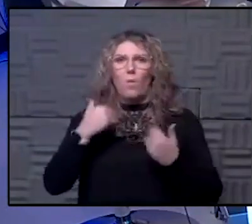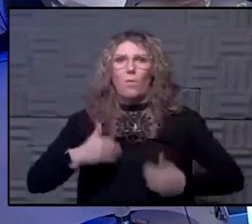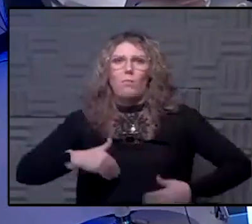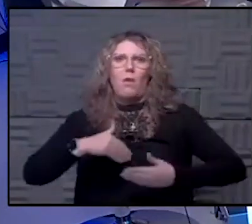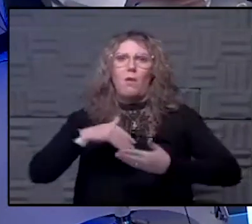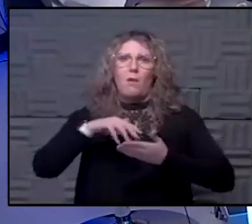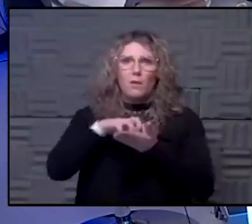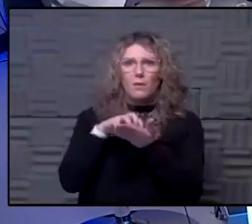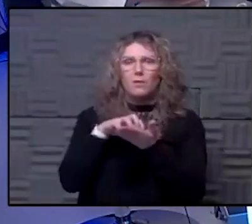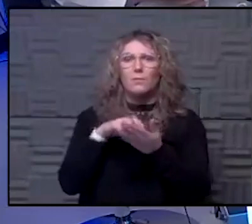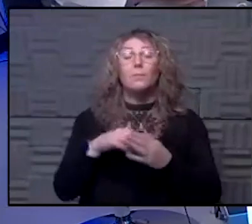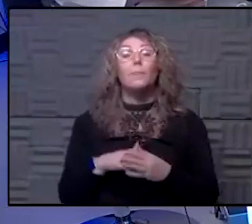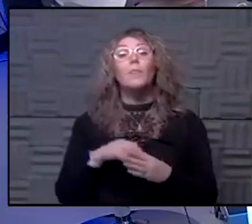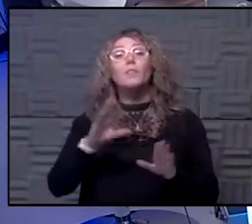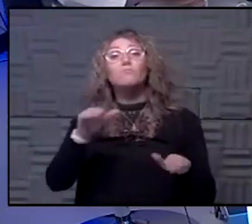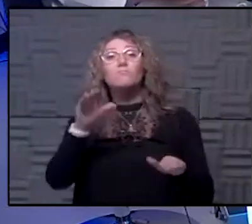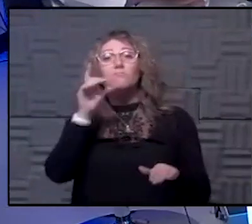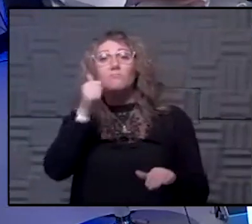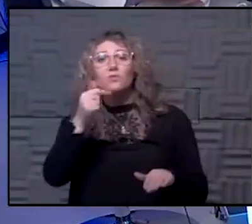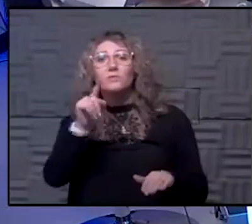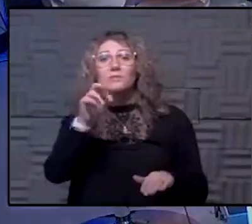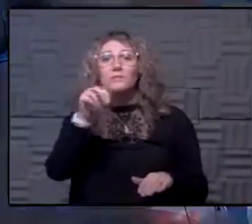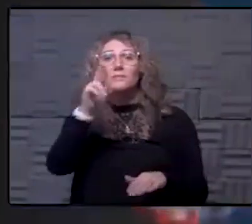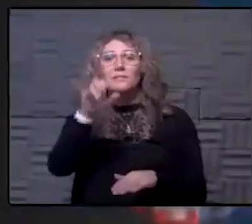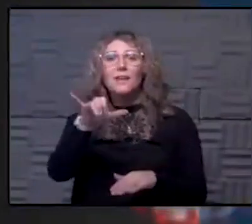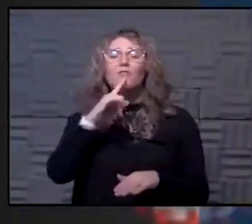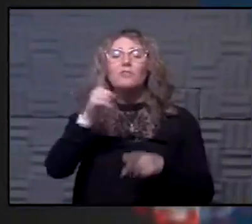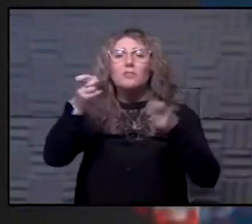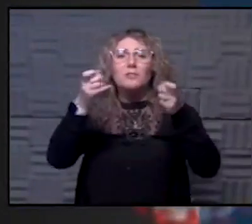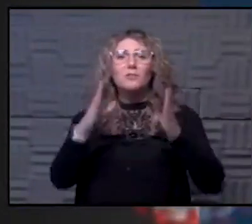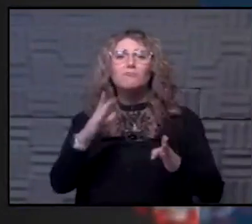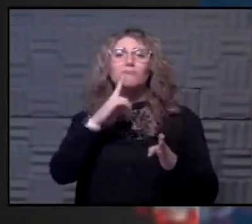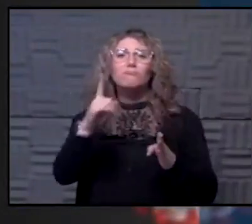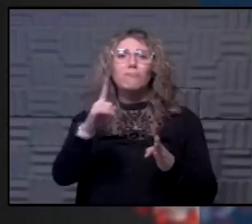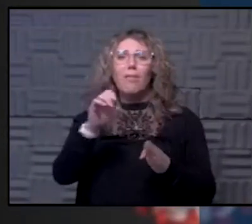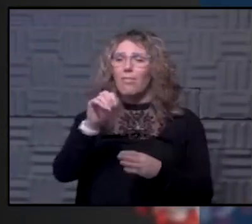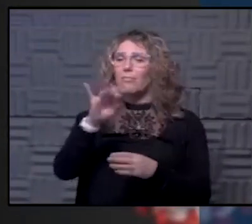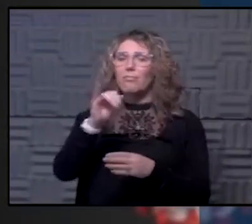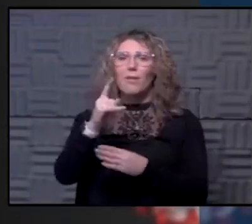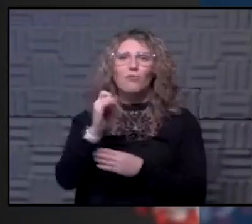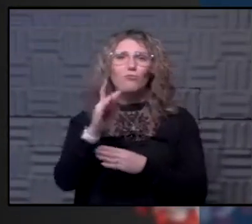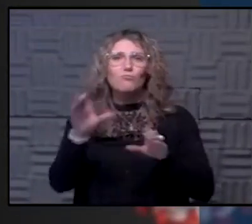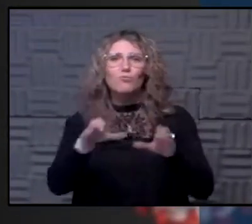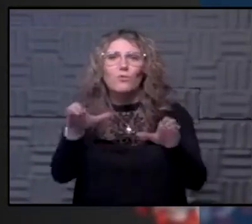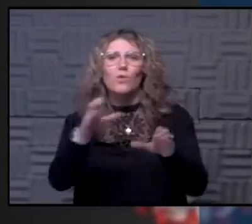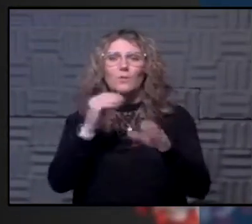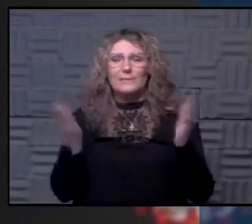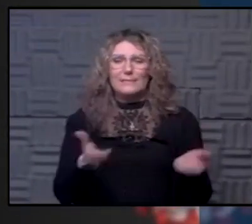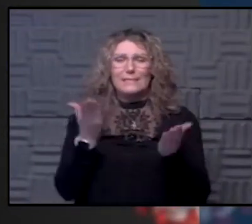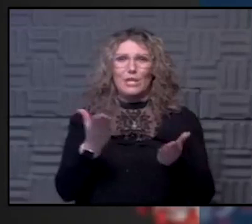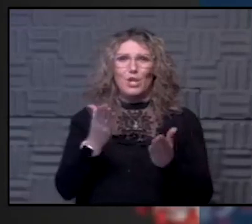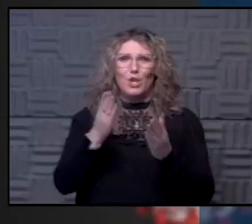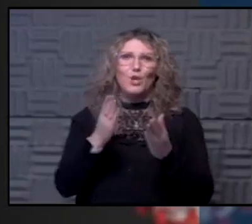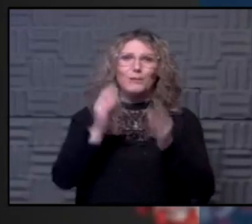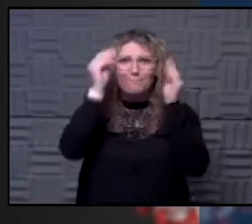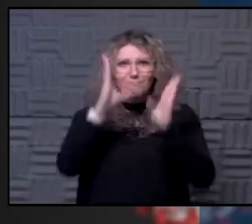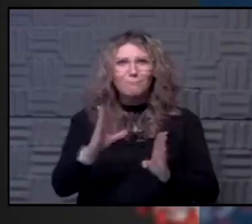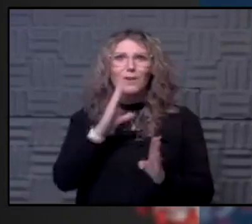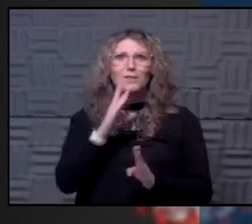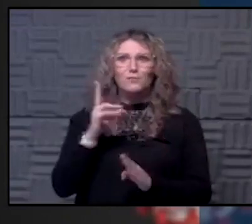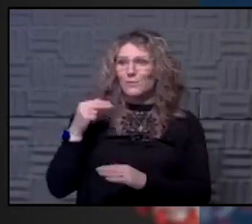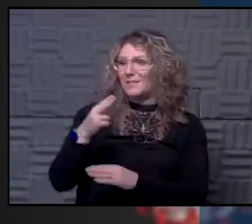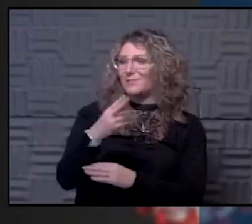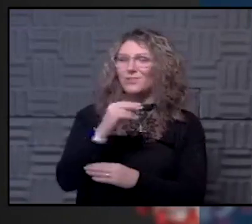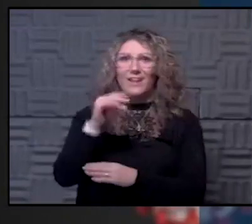around that. So, Hey, tomorrow, Dr. Terry Rozelle is the director of the Ethics Consultation Service here and a professor in History and Philosophy of Medicine at KU, are